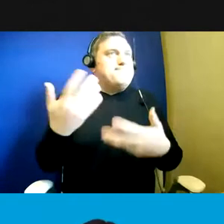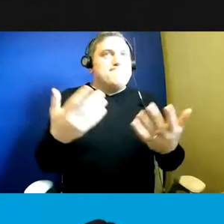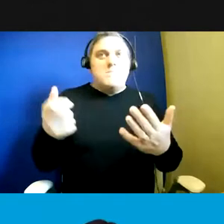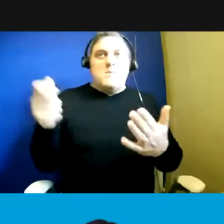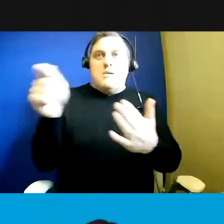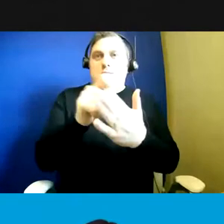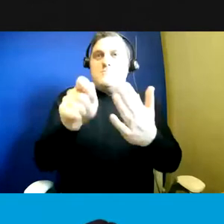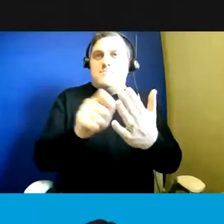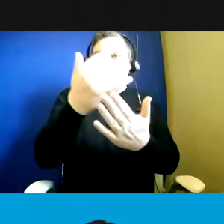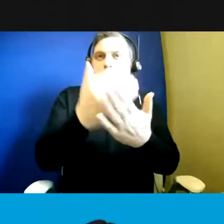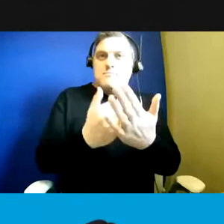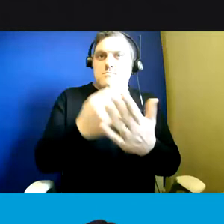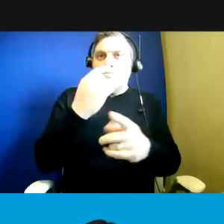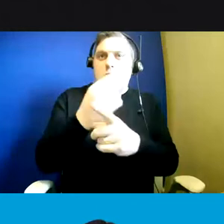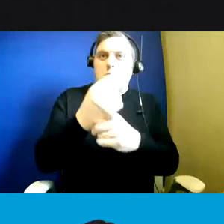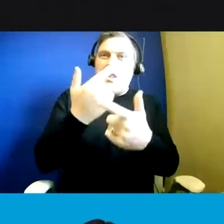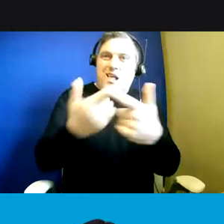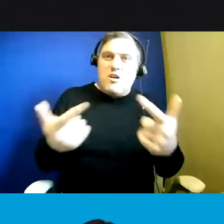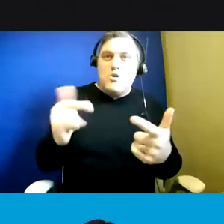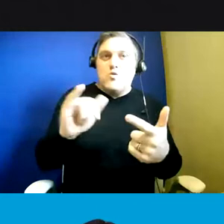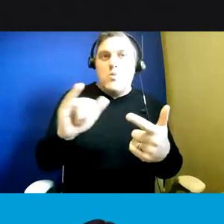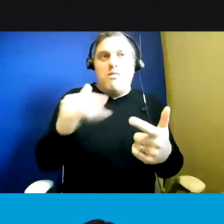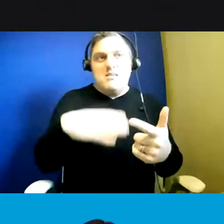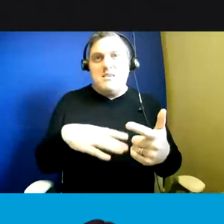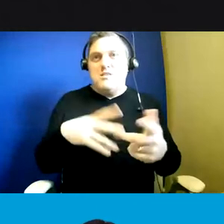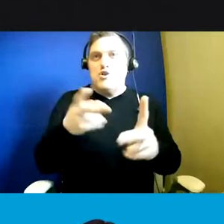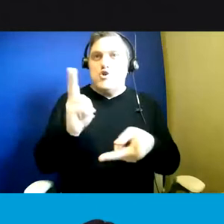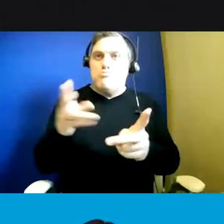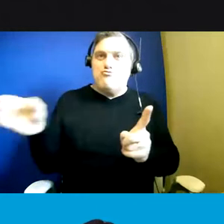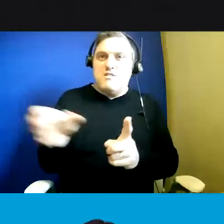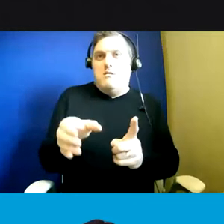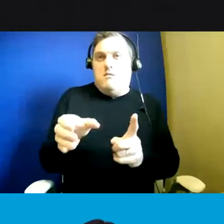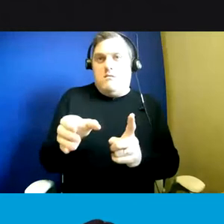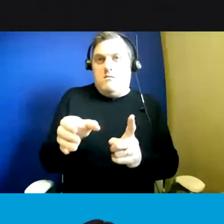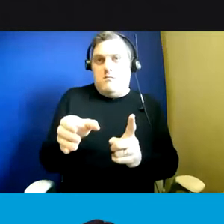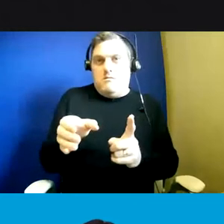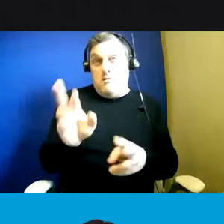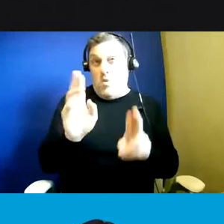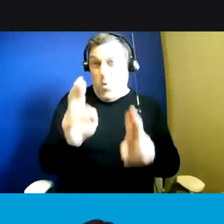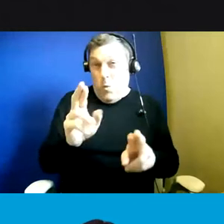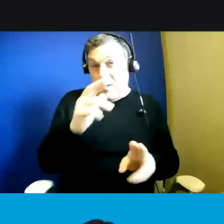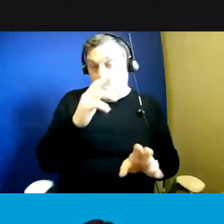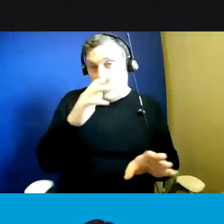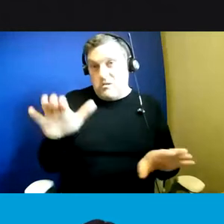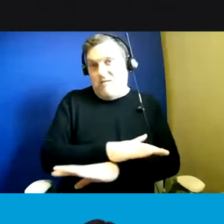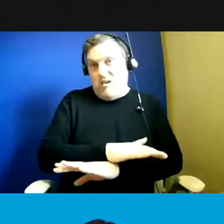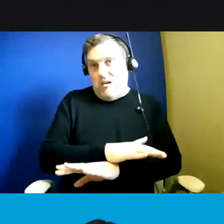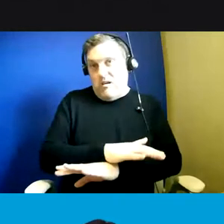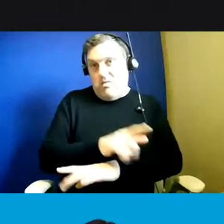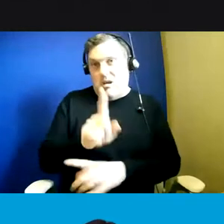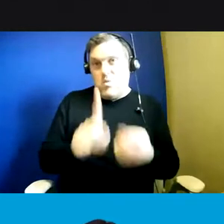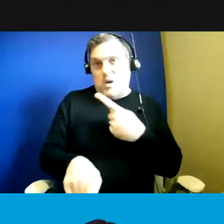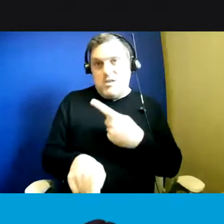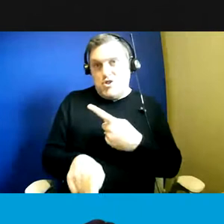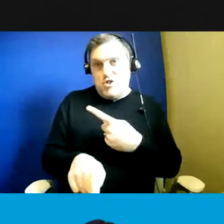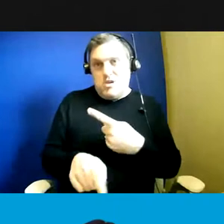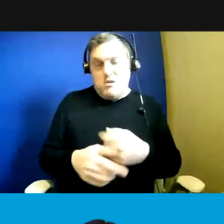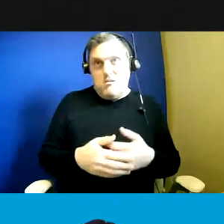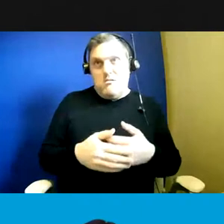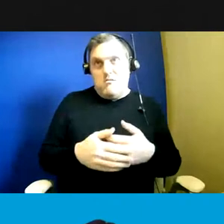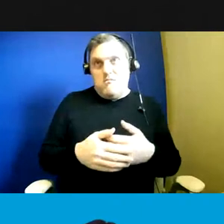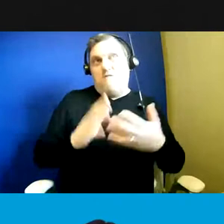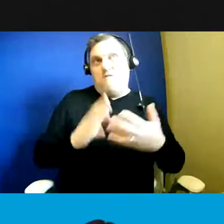make allowances for the language and whether an interpreter is needed. So hopefully that addresses the question from a broader